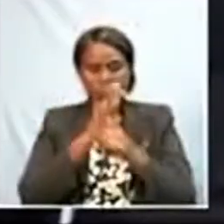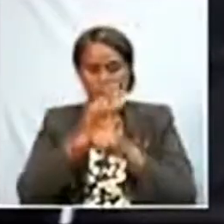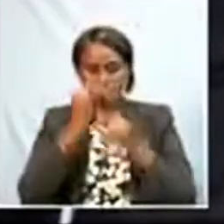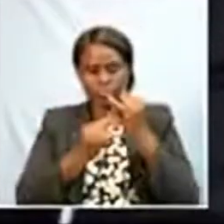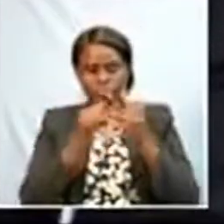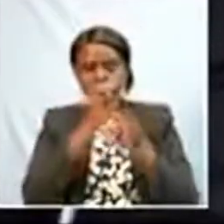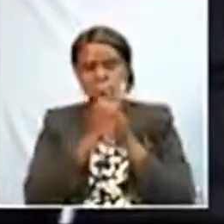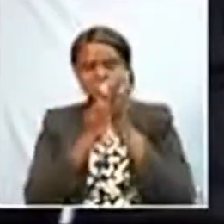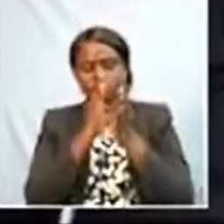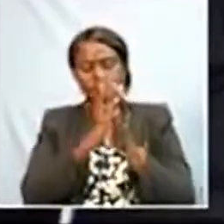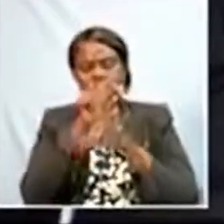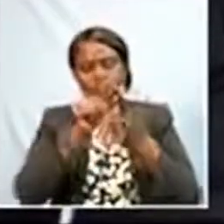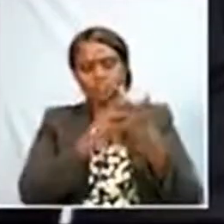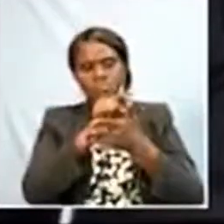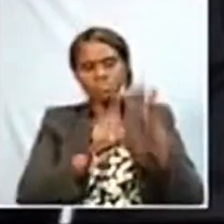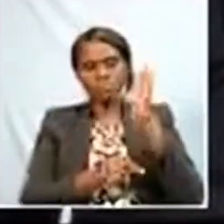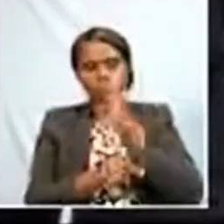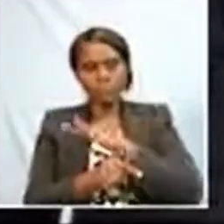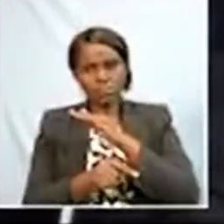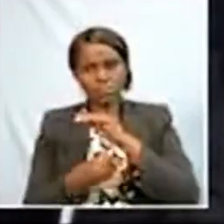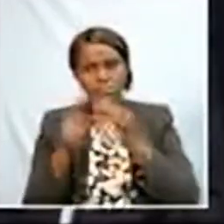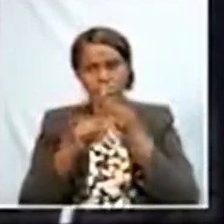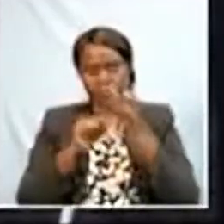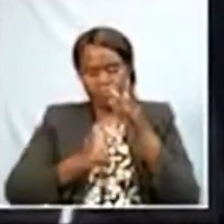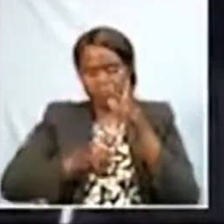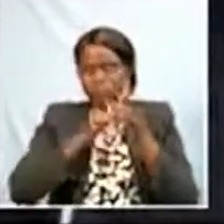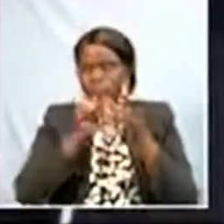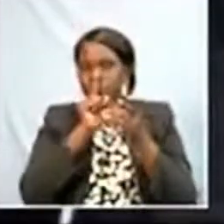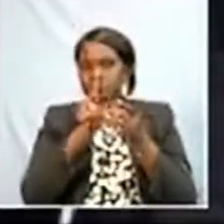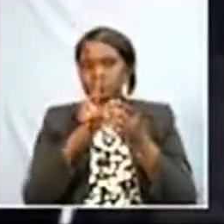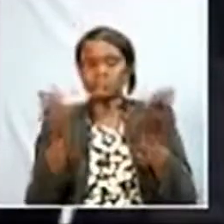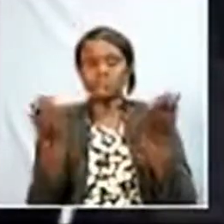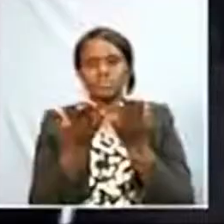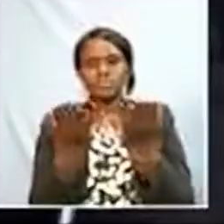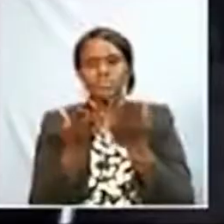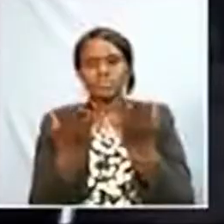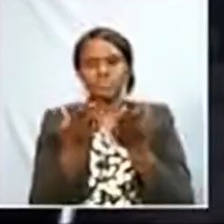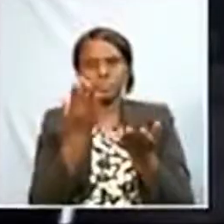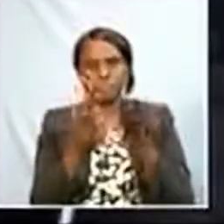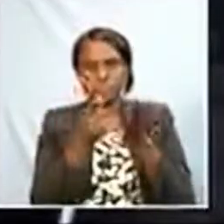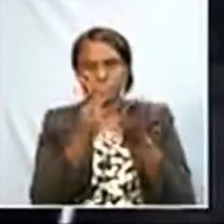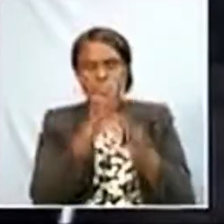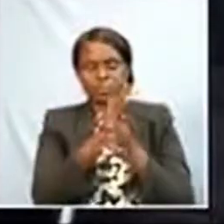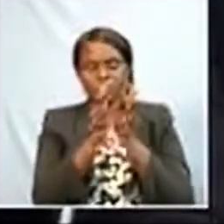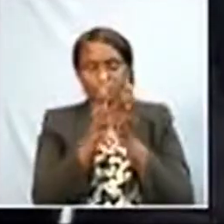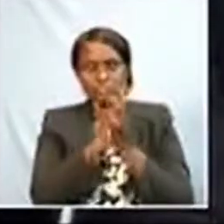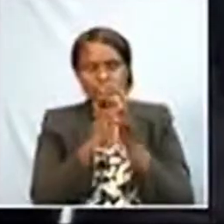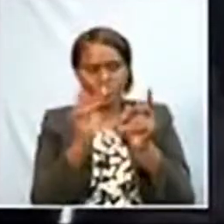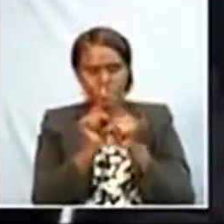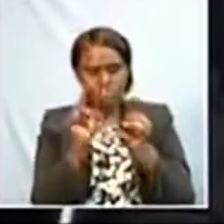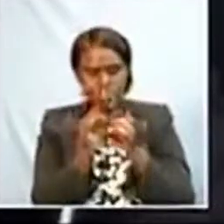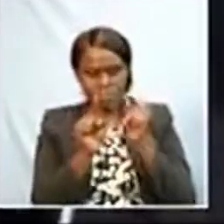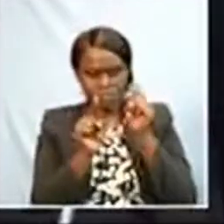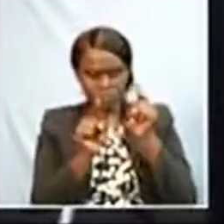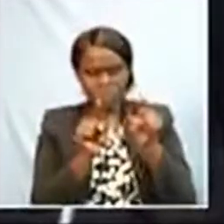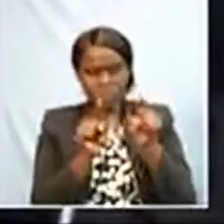was terminated. What we are not sure is whether the contract was